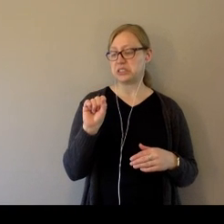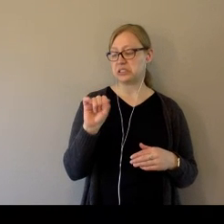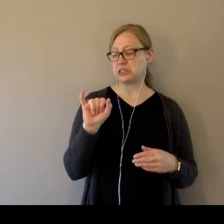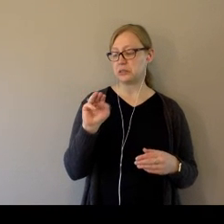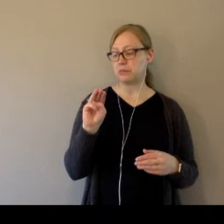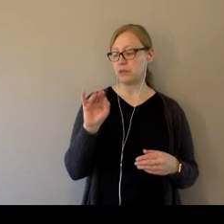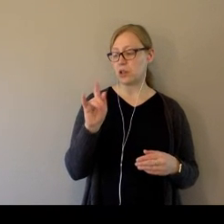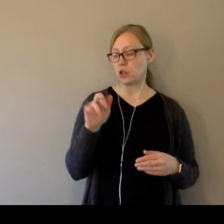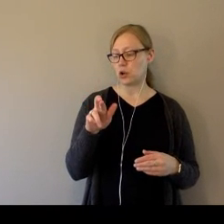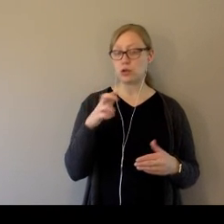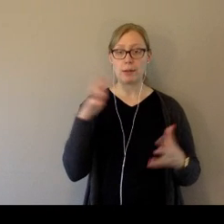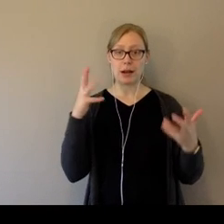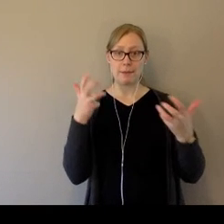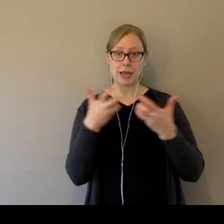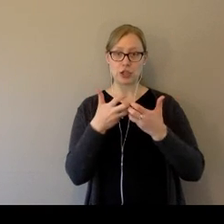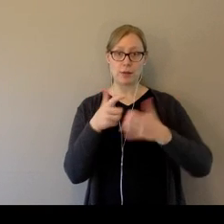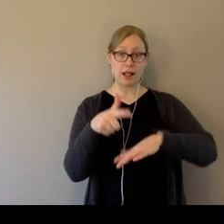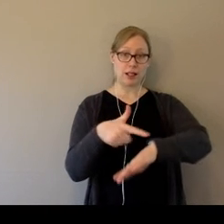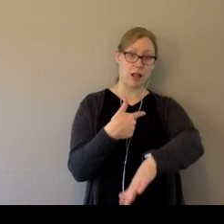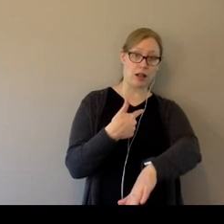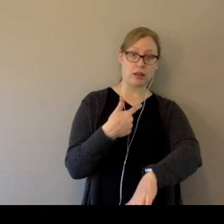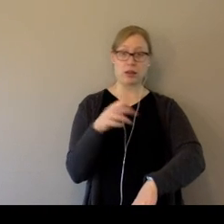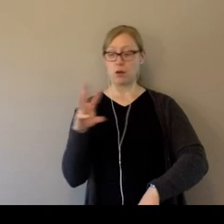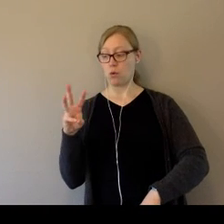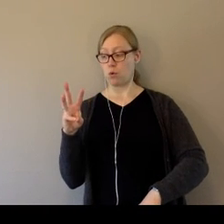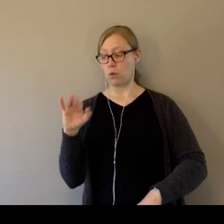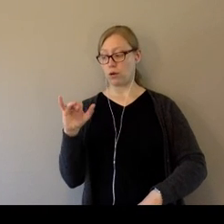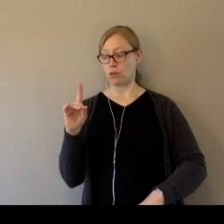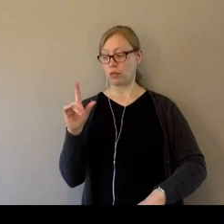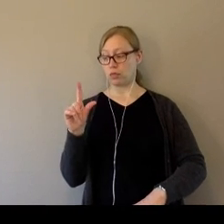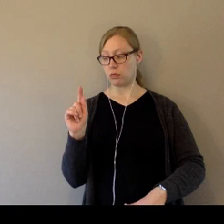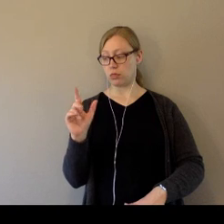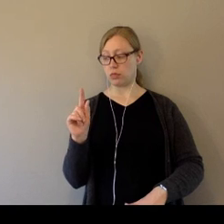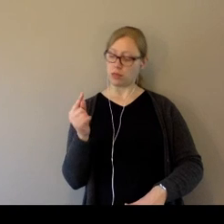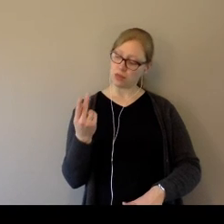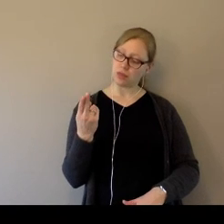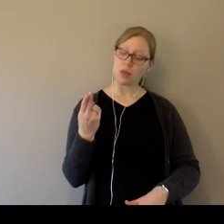length and width. Again, if it's a rectangle, I don't have to,